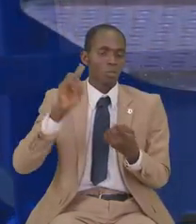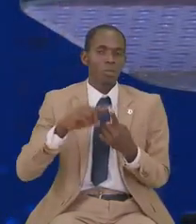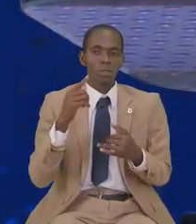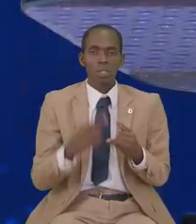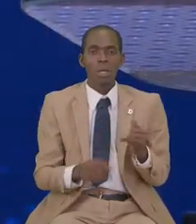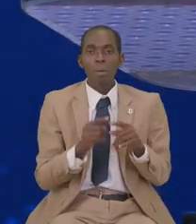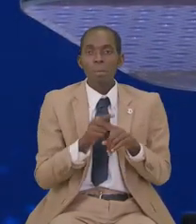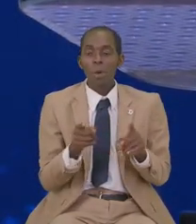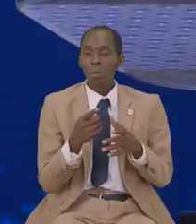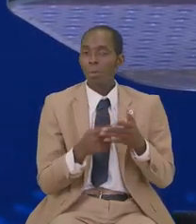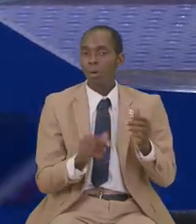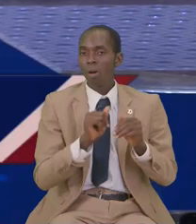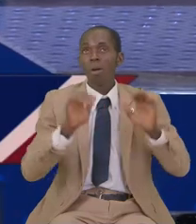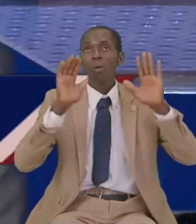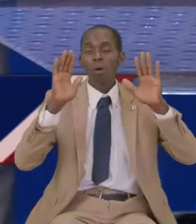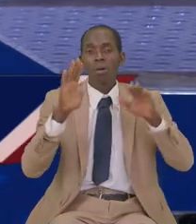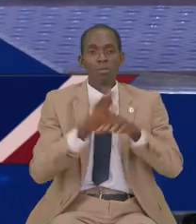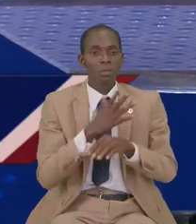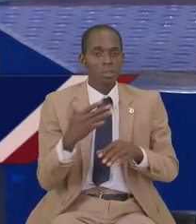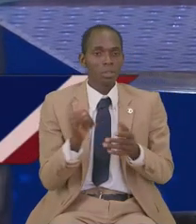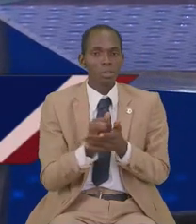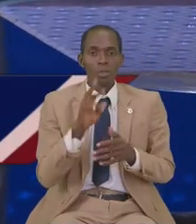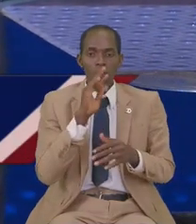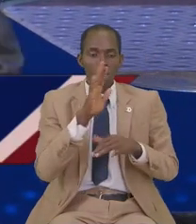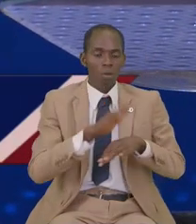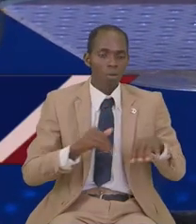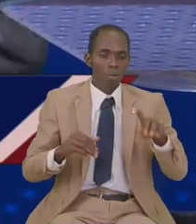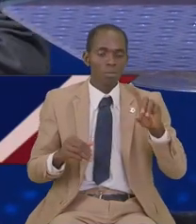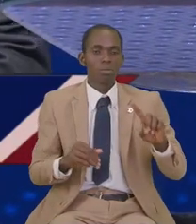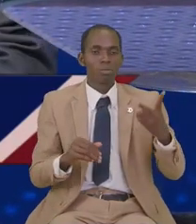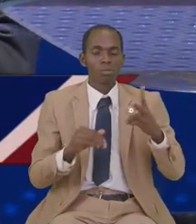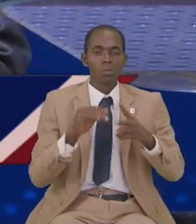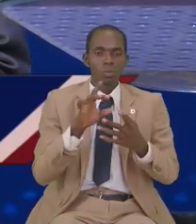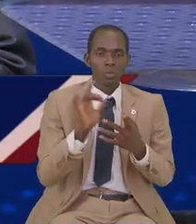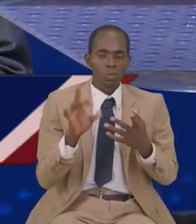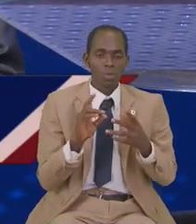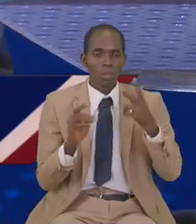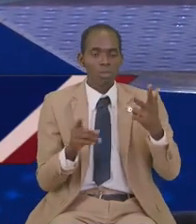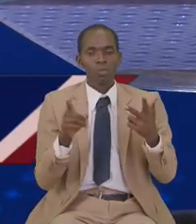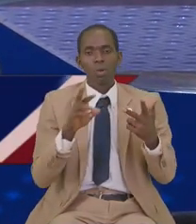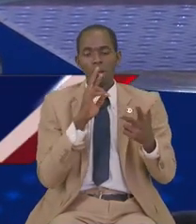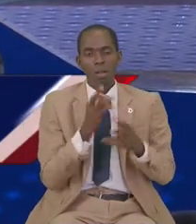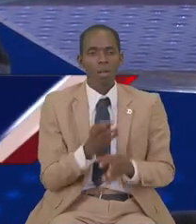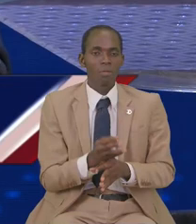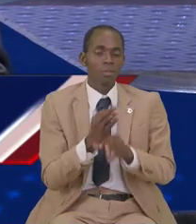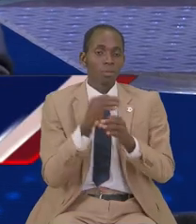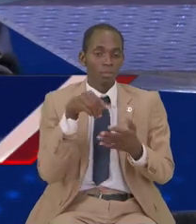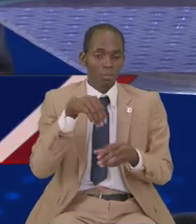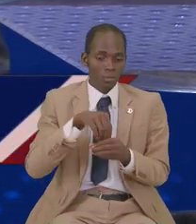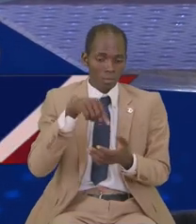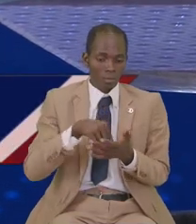But what a wonderful thing that you are called, that you are chosen, and that you are faithful. In this new year, from